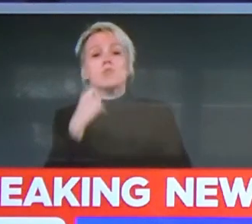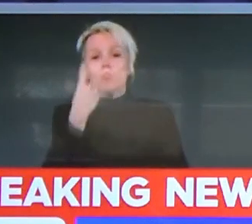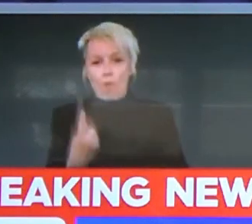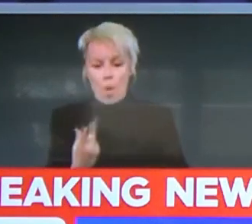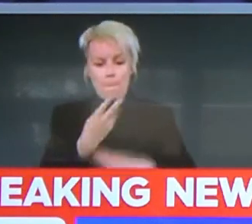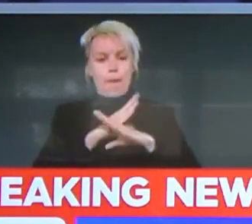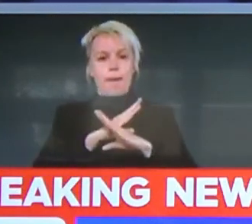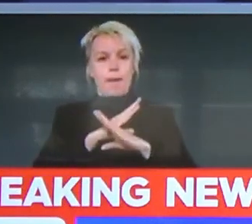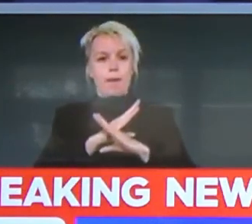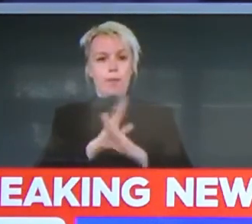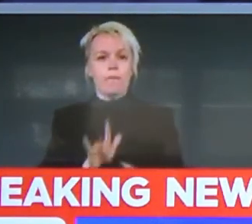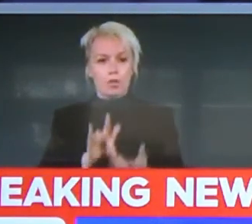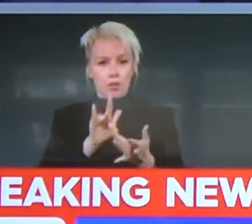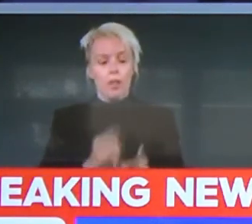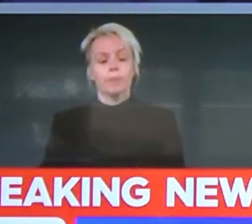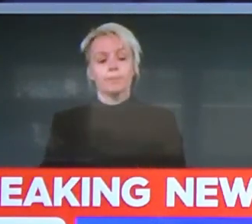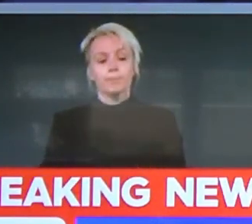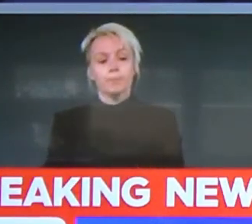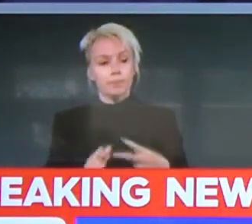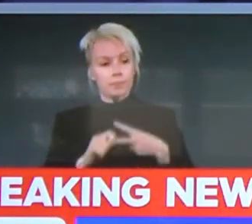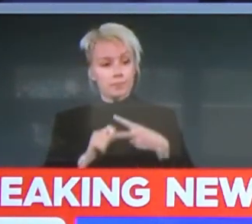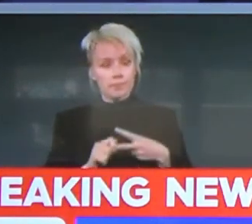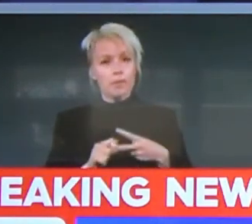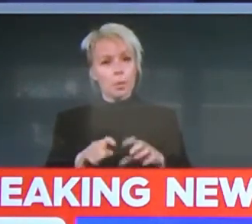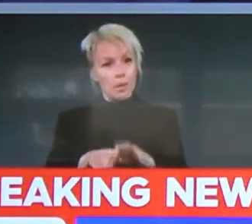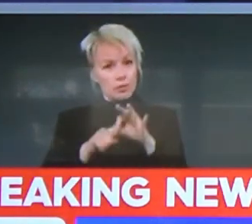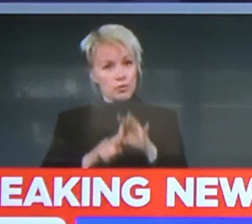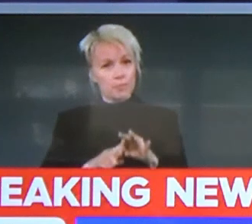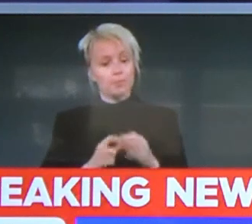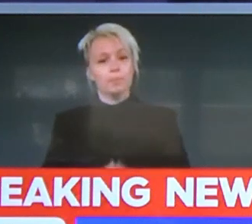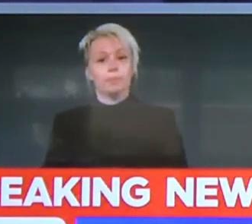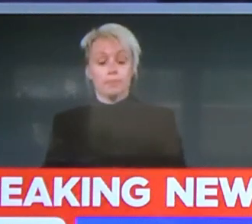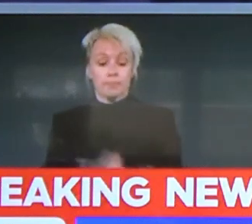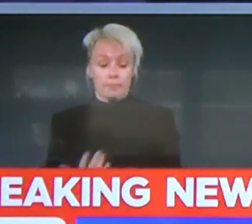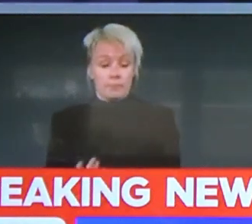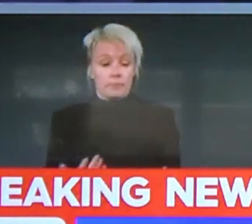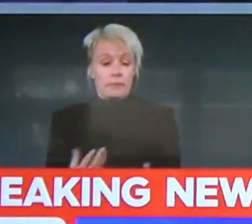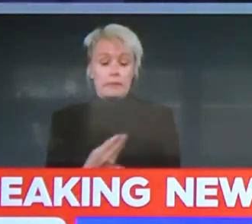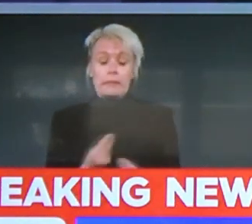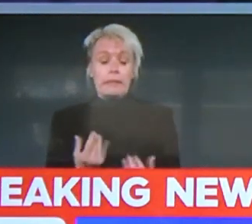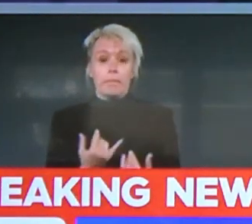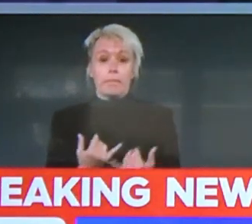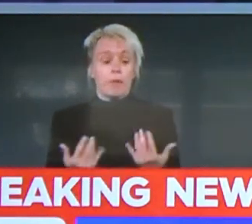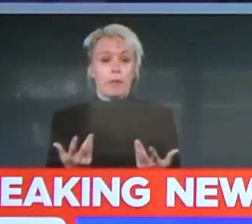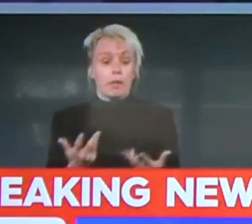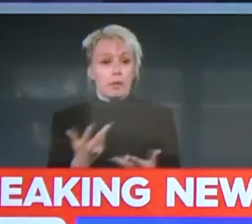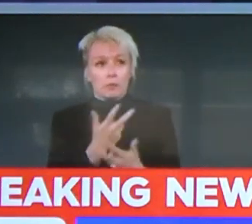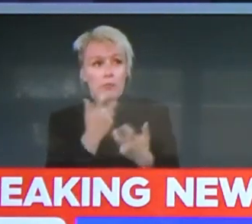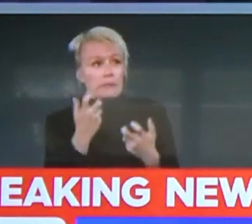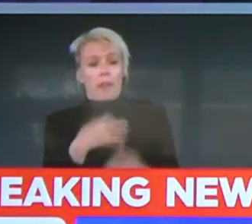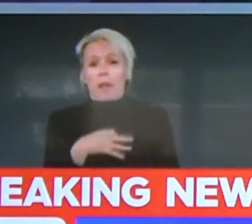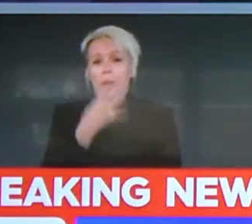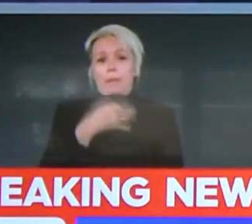so the second question, to be frank, some of the most distressing interviews I've done in a while today with